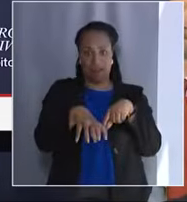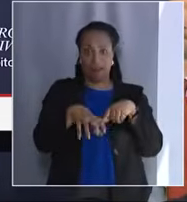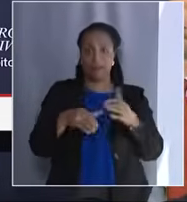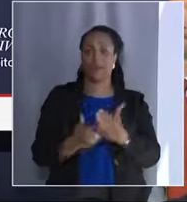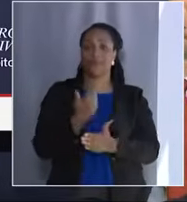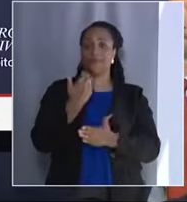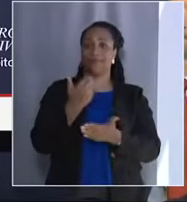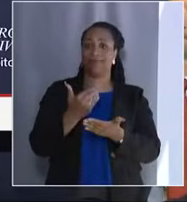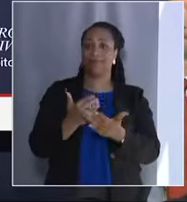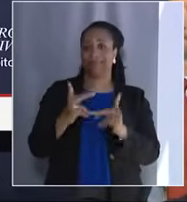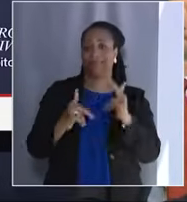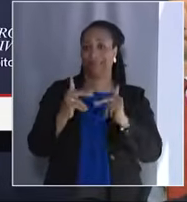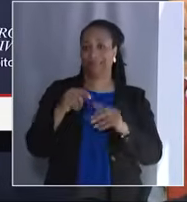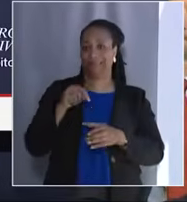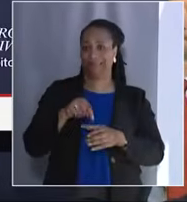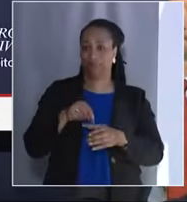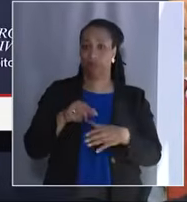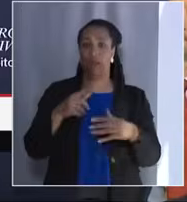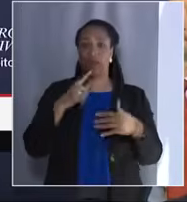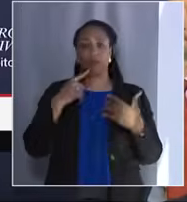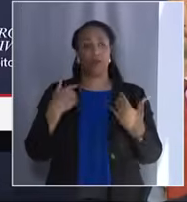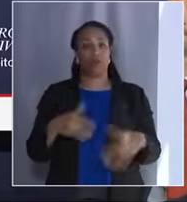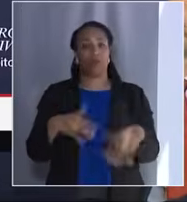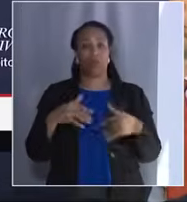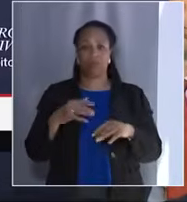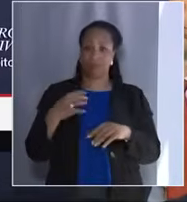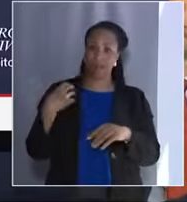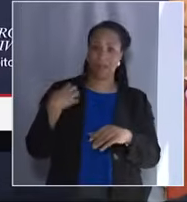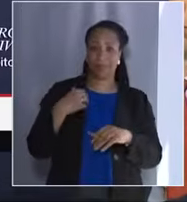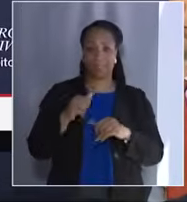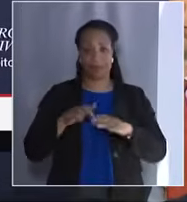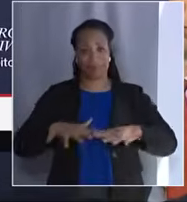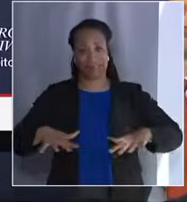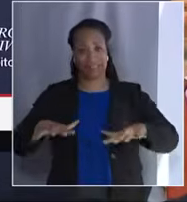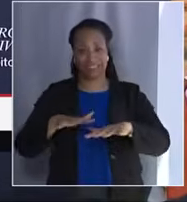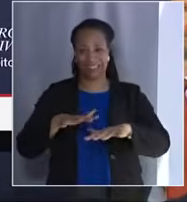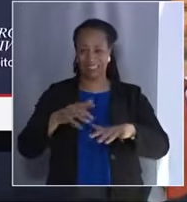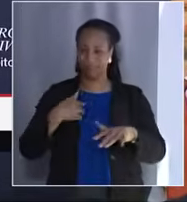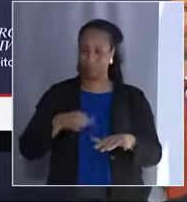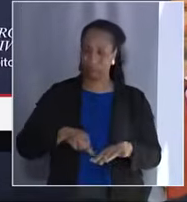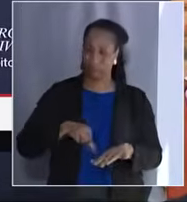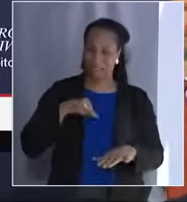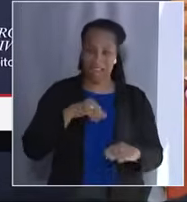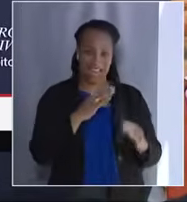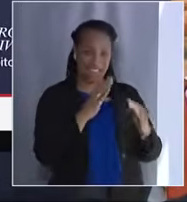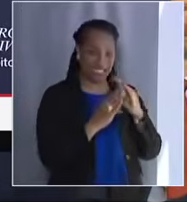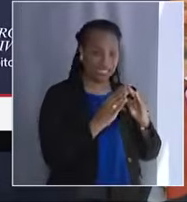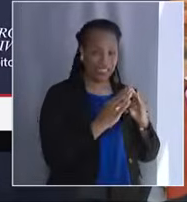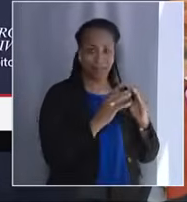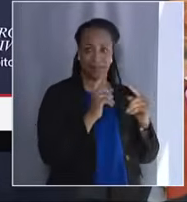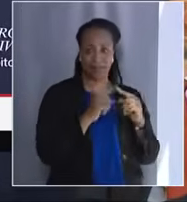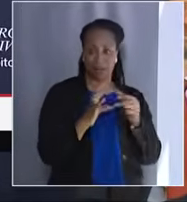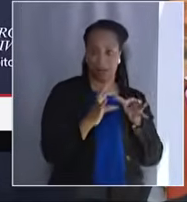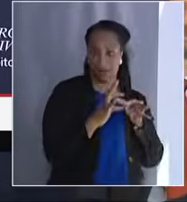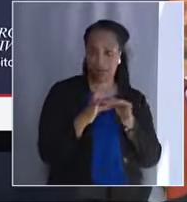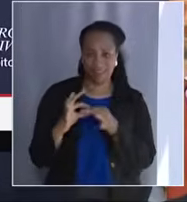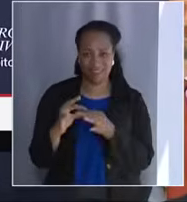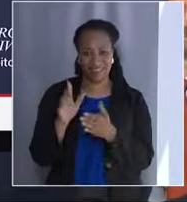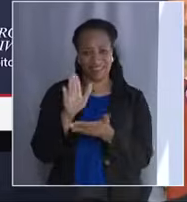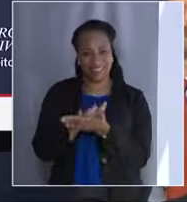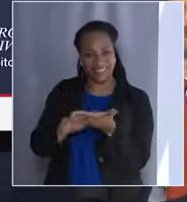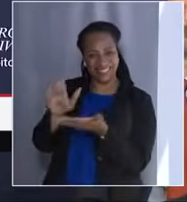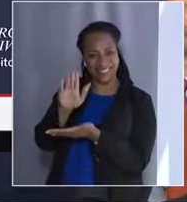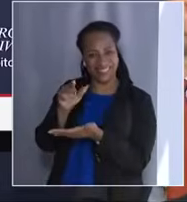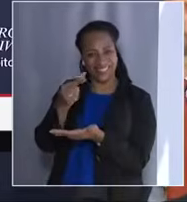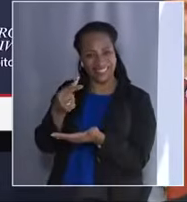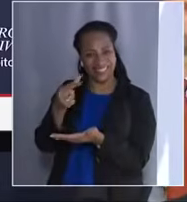been very proud to build our own plans for the city around Georgetown's investment. President DeGioia and I